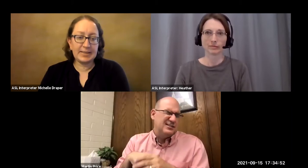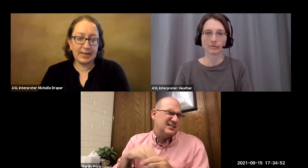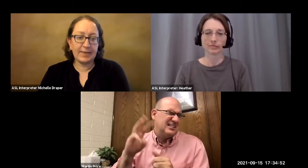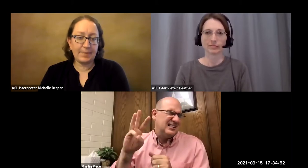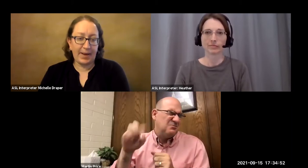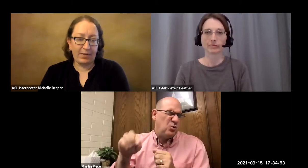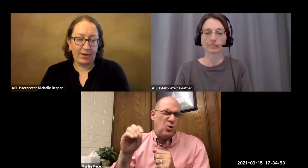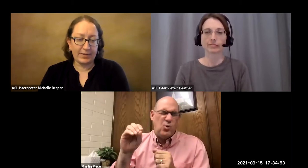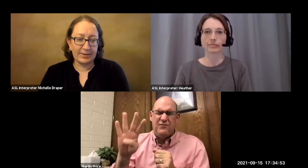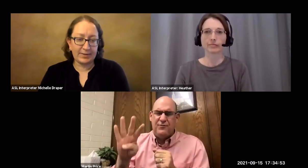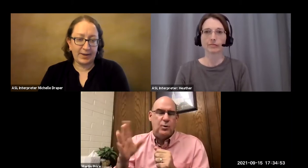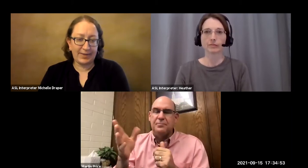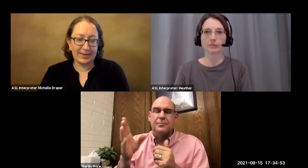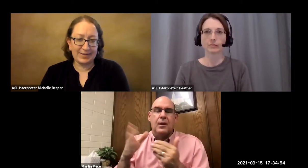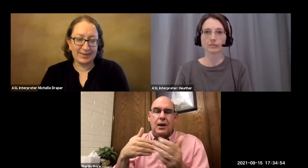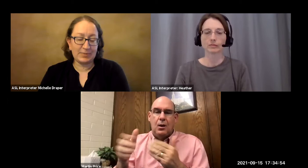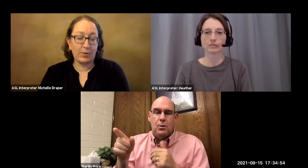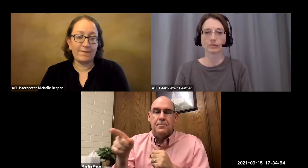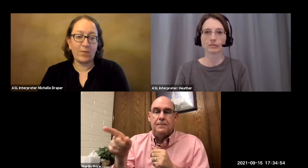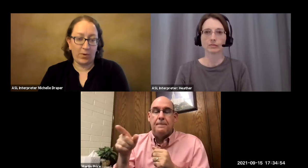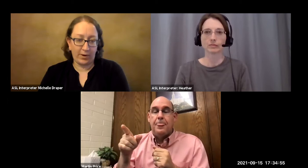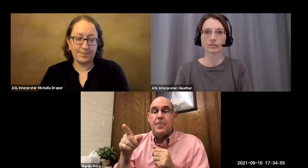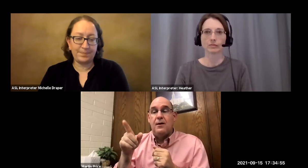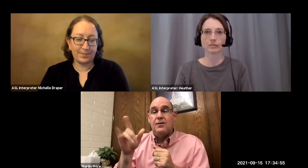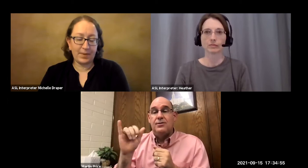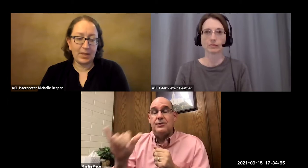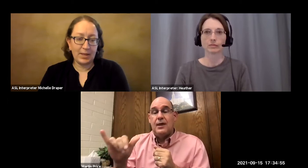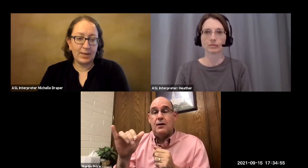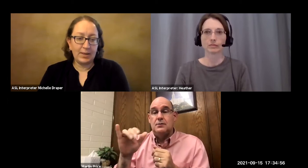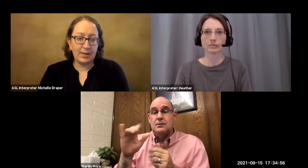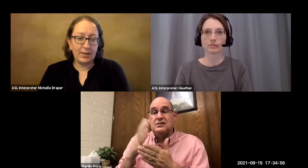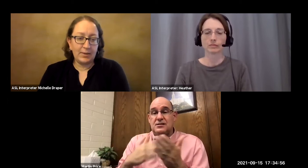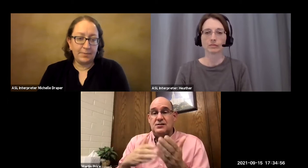It does state in the bylaws, I think it's 6.4,